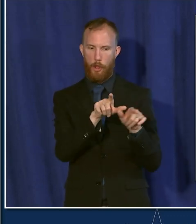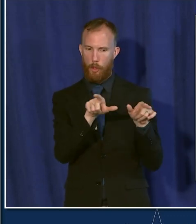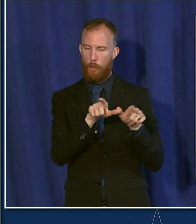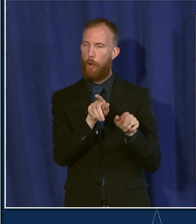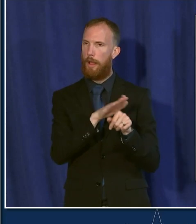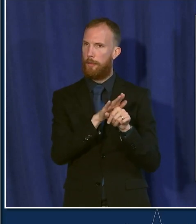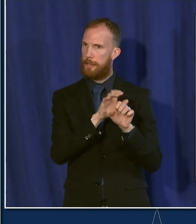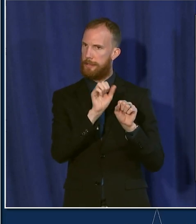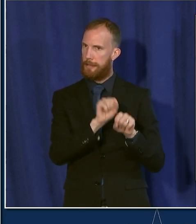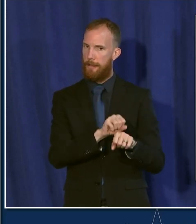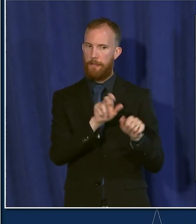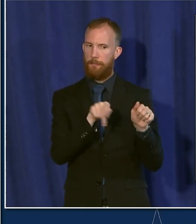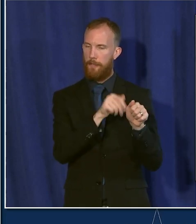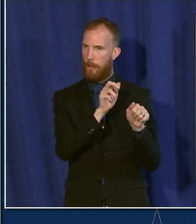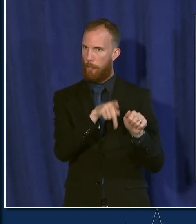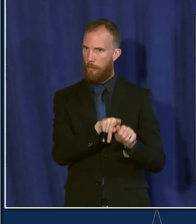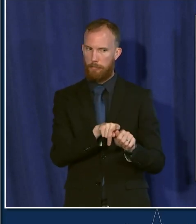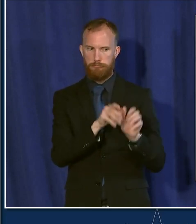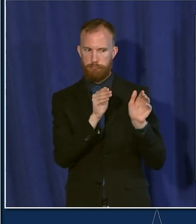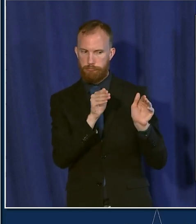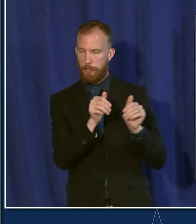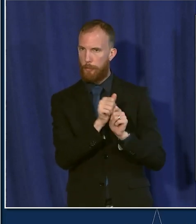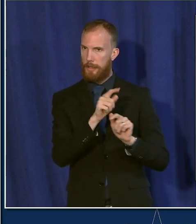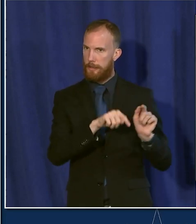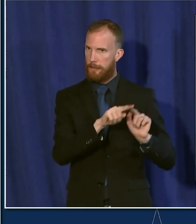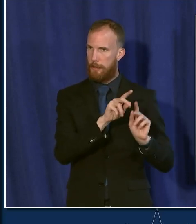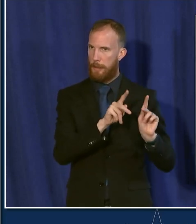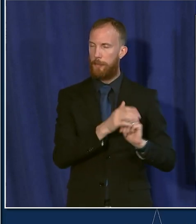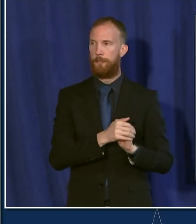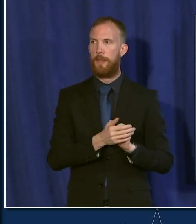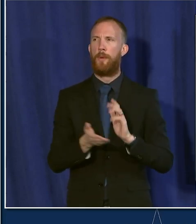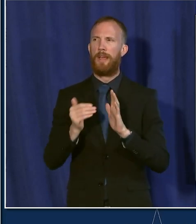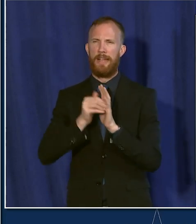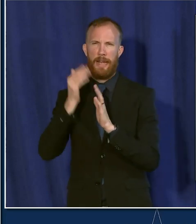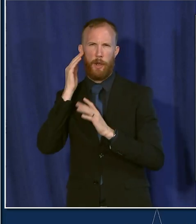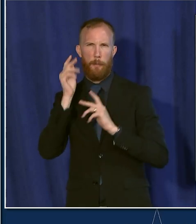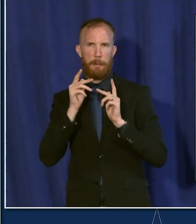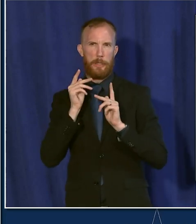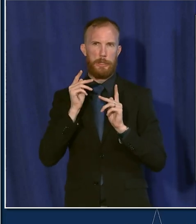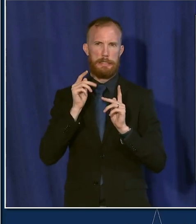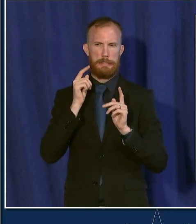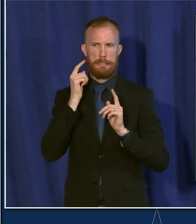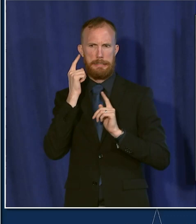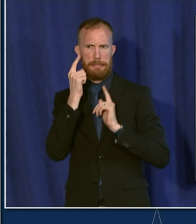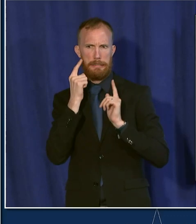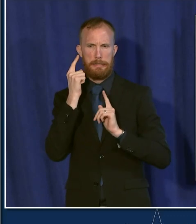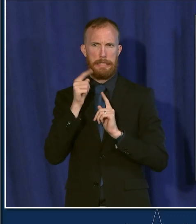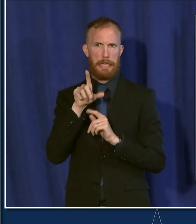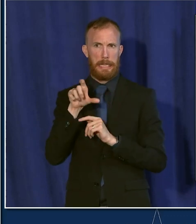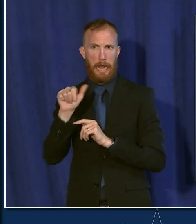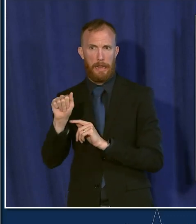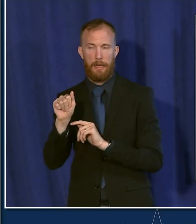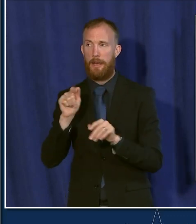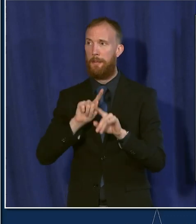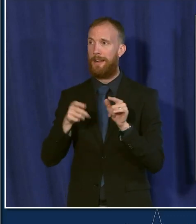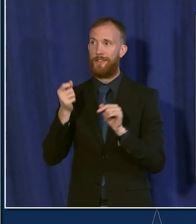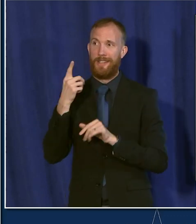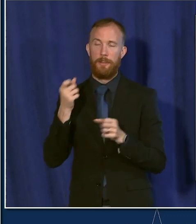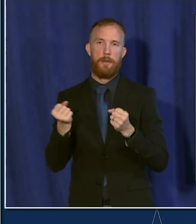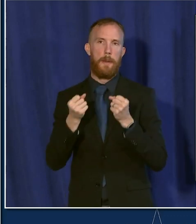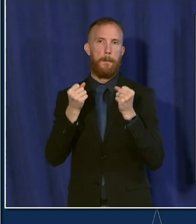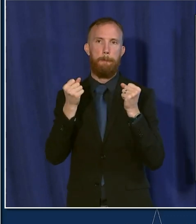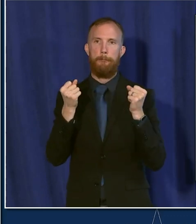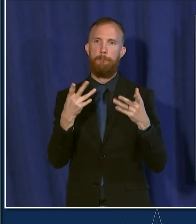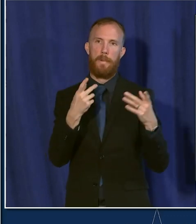again, I know people are very focused on Lolla, but there are a lot of events that are bringing